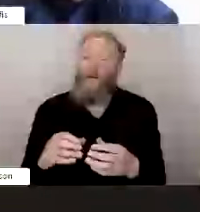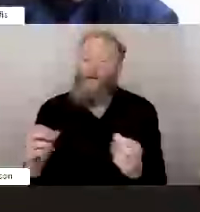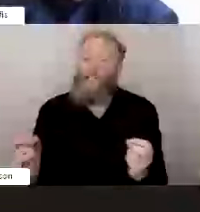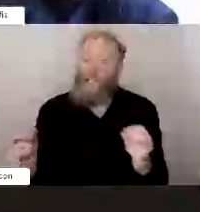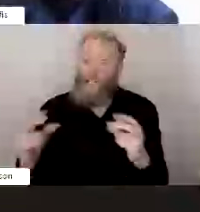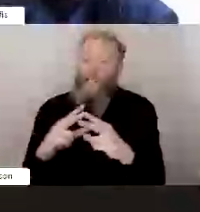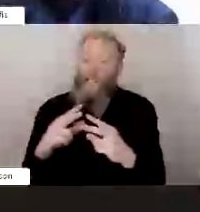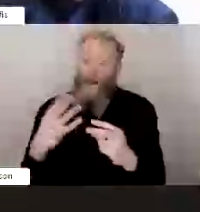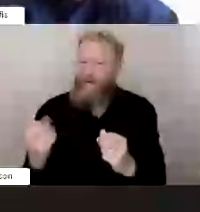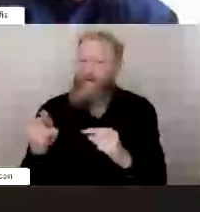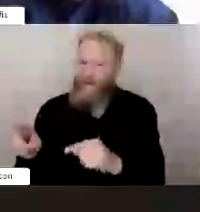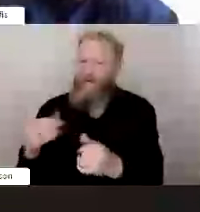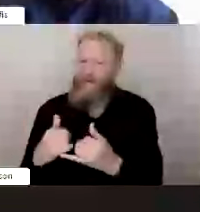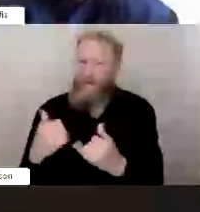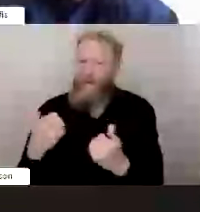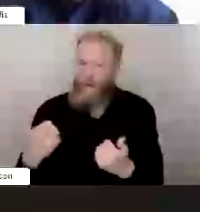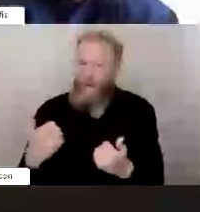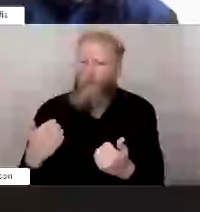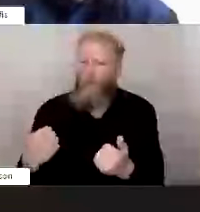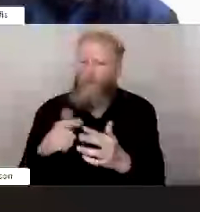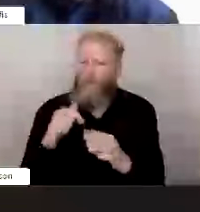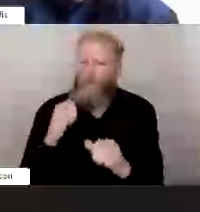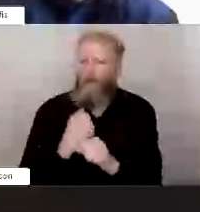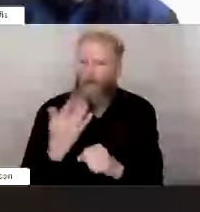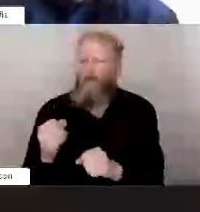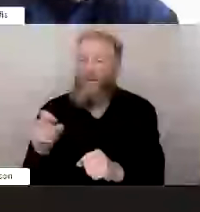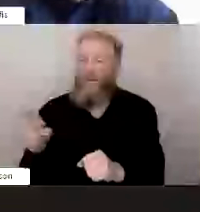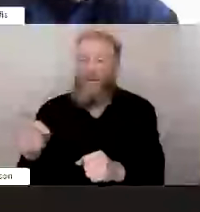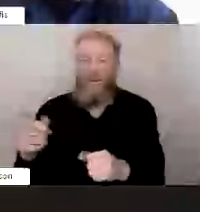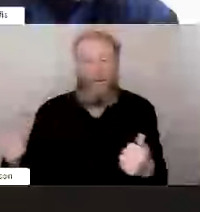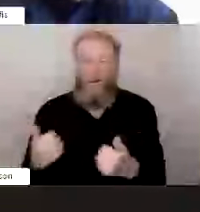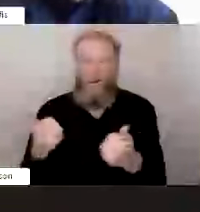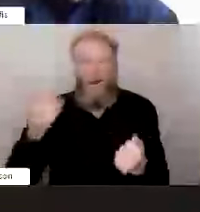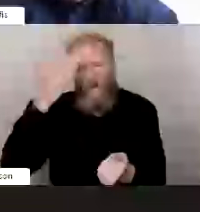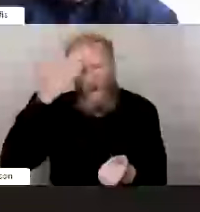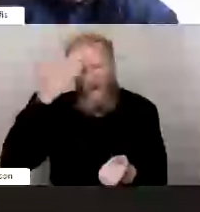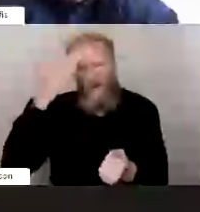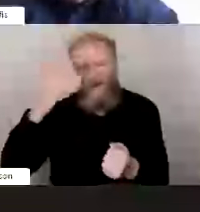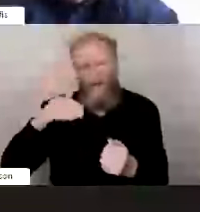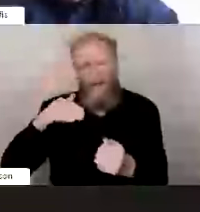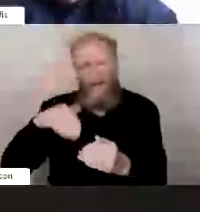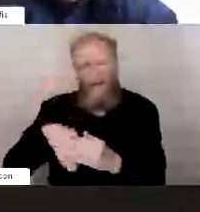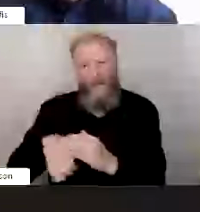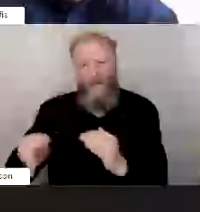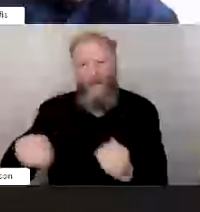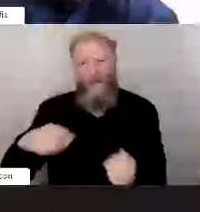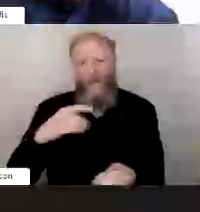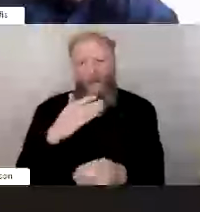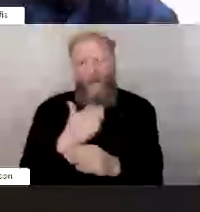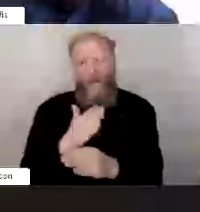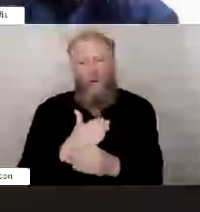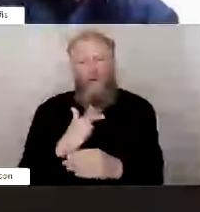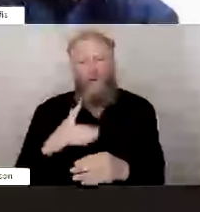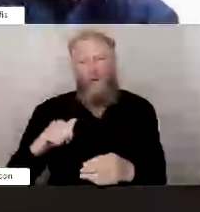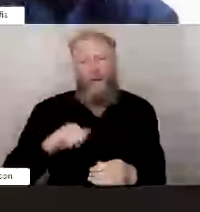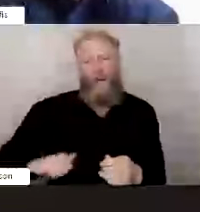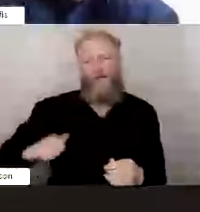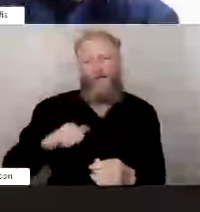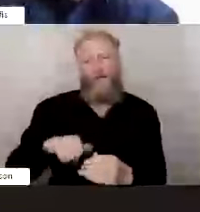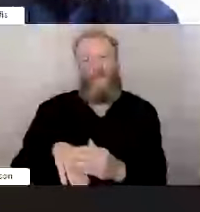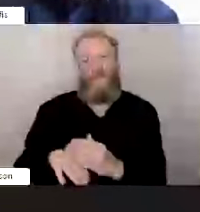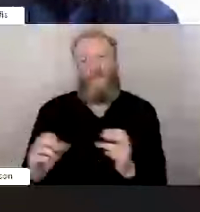that way, is a good example, and elders play a significant role in the way that council works, for example, and